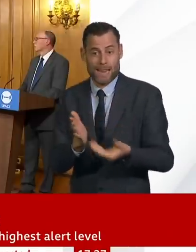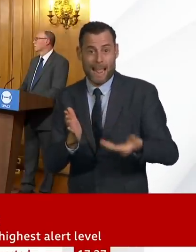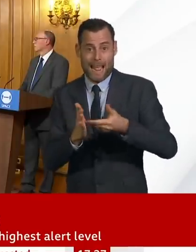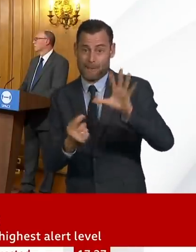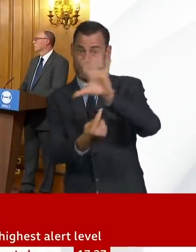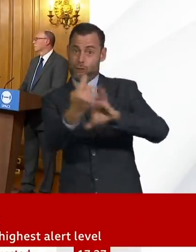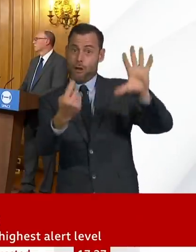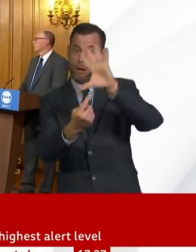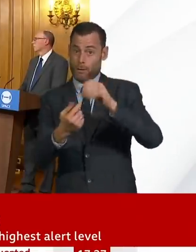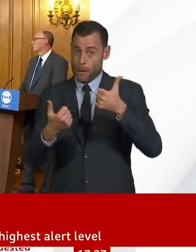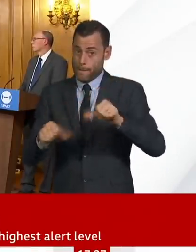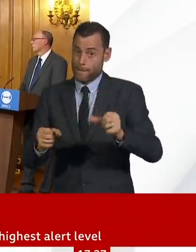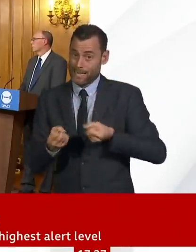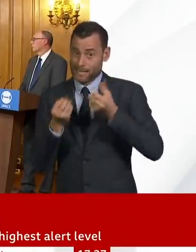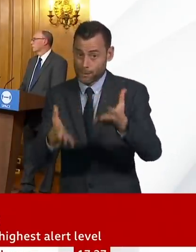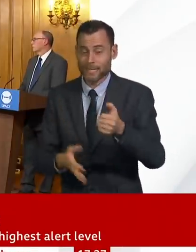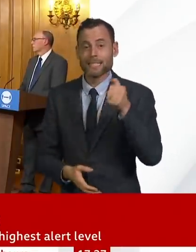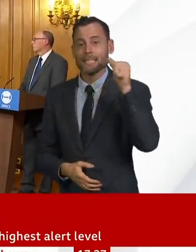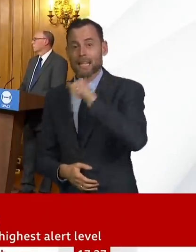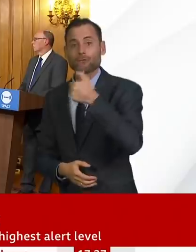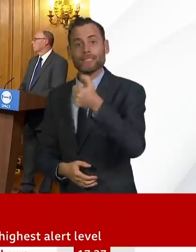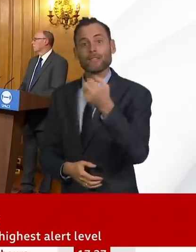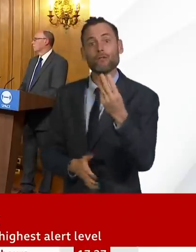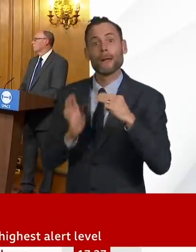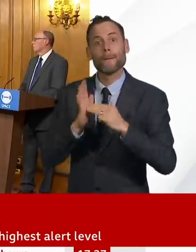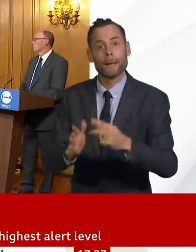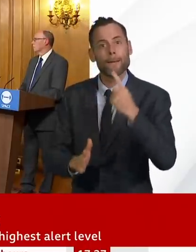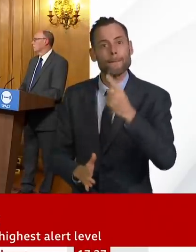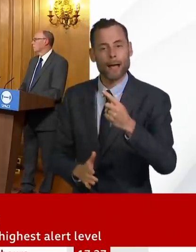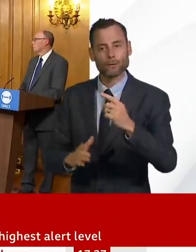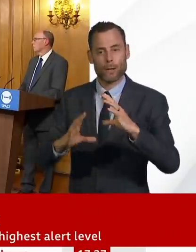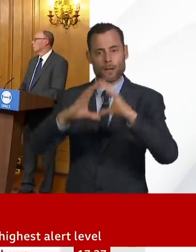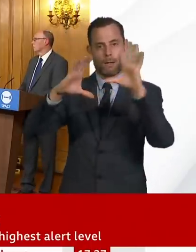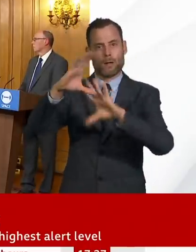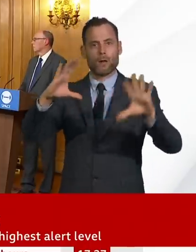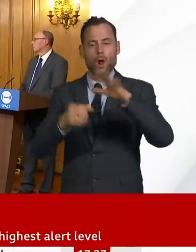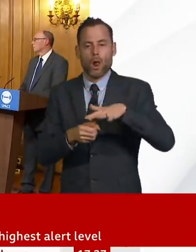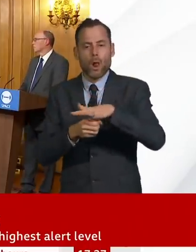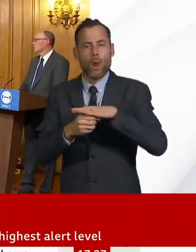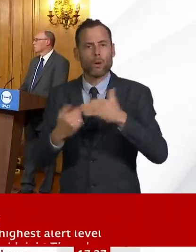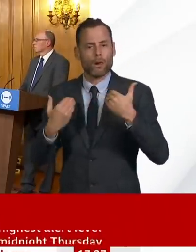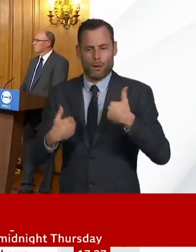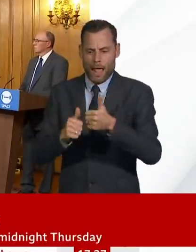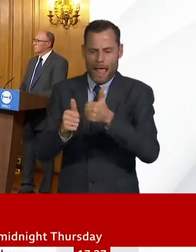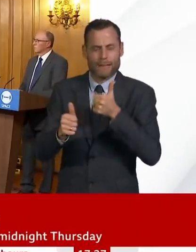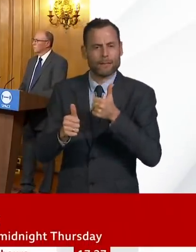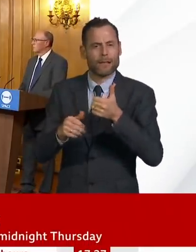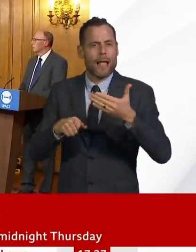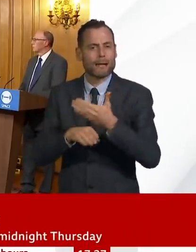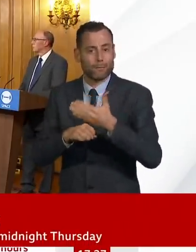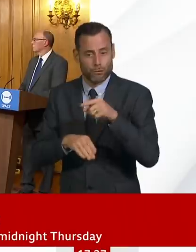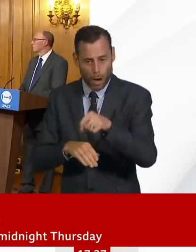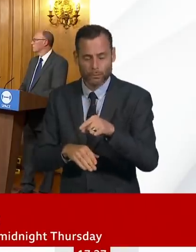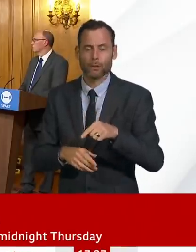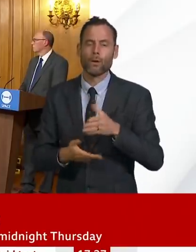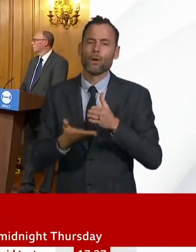in Greater Manchester, £663 million to the Greater Manchester Local Enterprise Partnership through the Local Growth